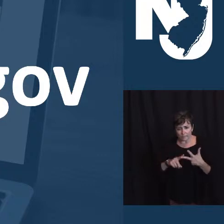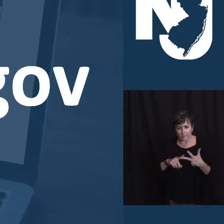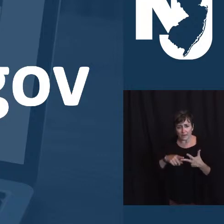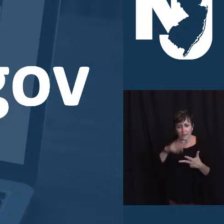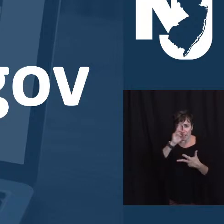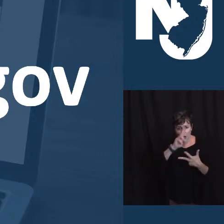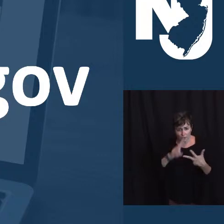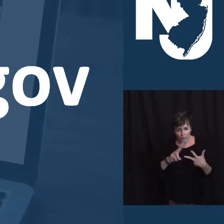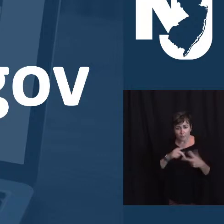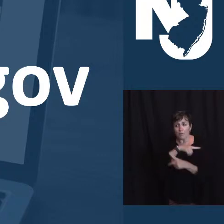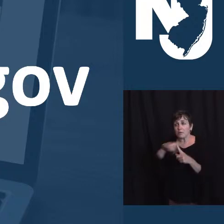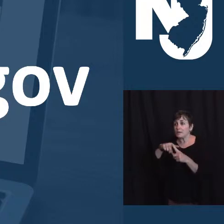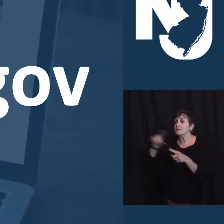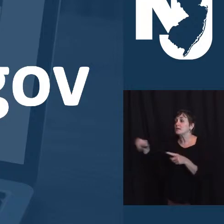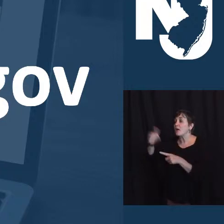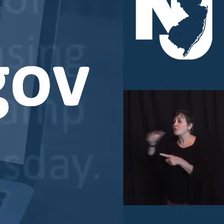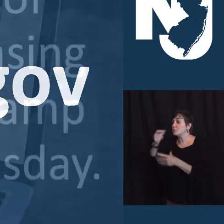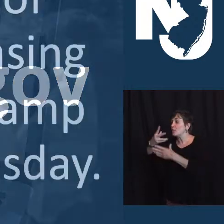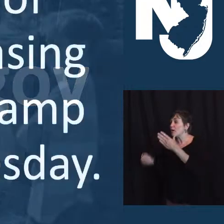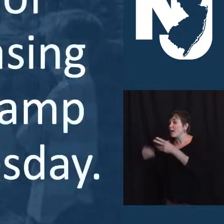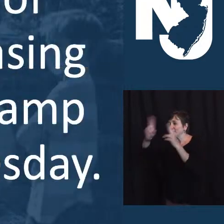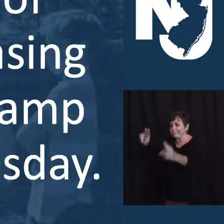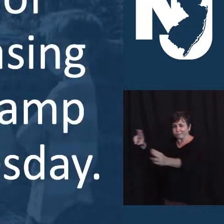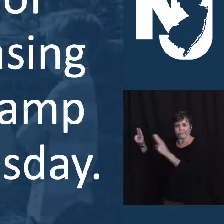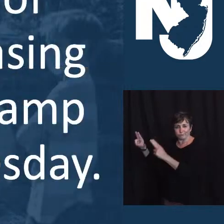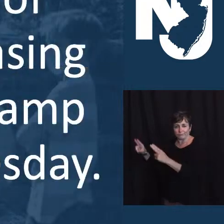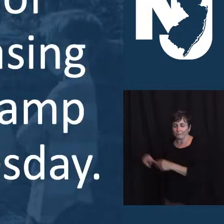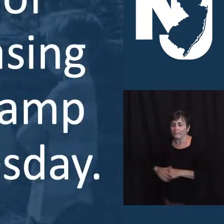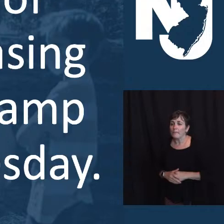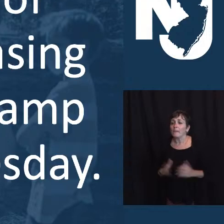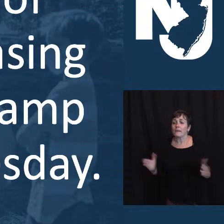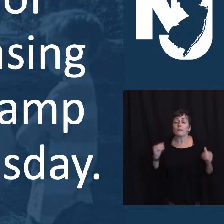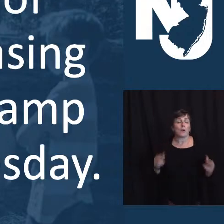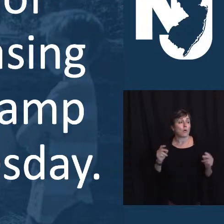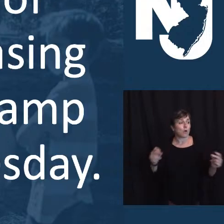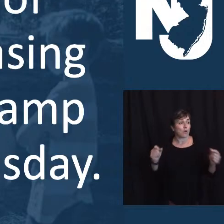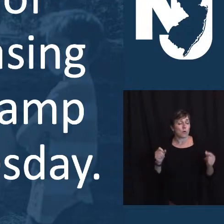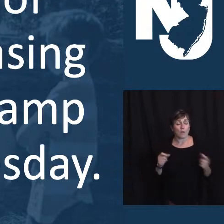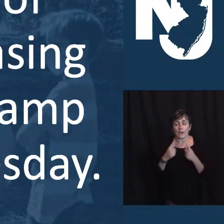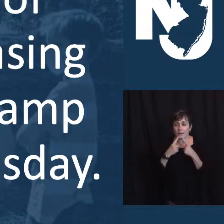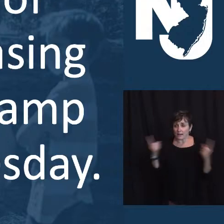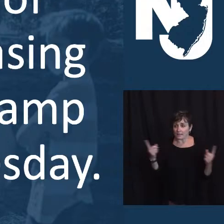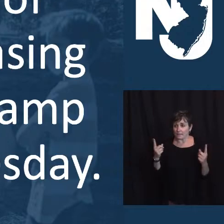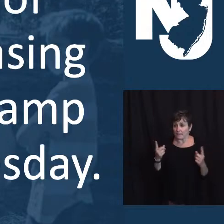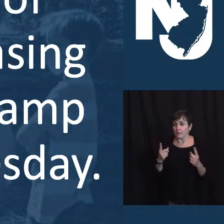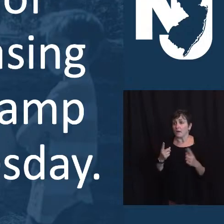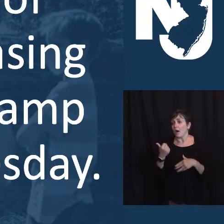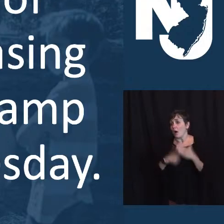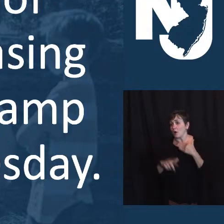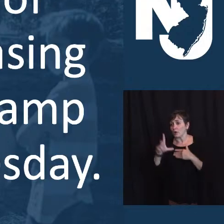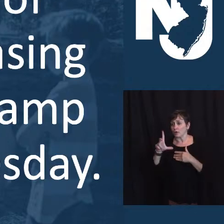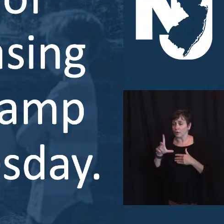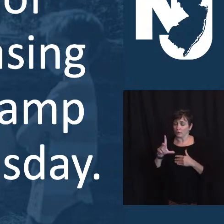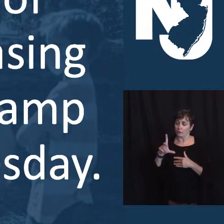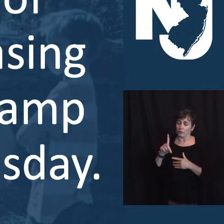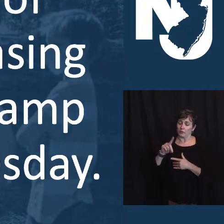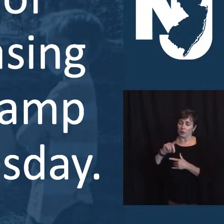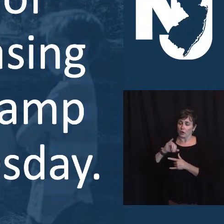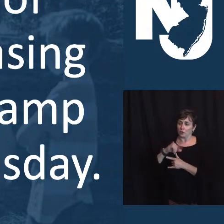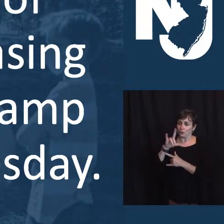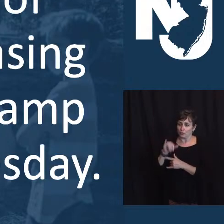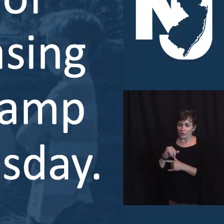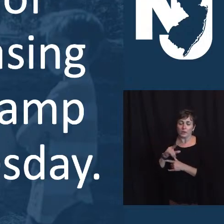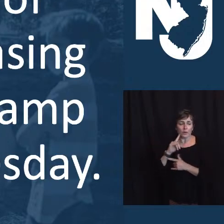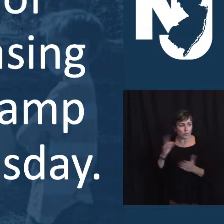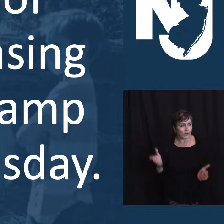all. Now, a quick announcement that under Judy's leadership, the Department of Health is finalizing an update to their guidance for